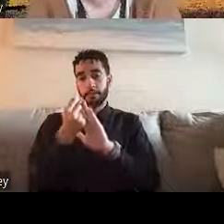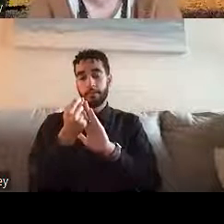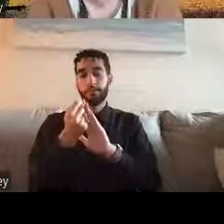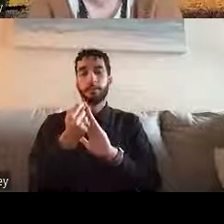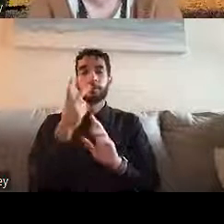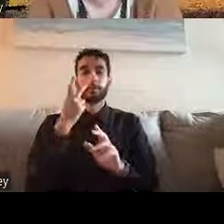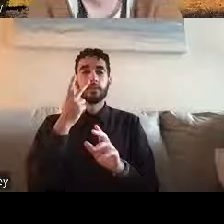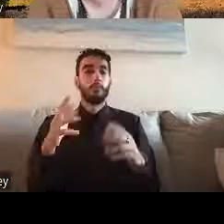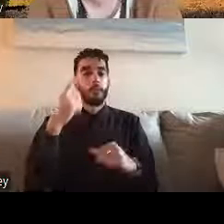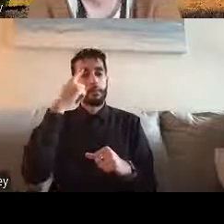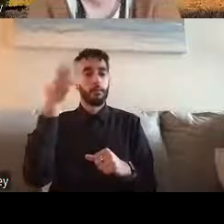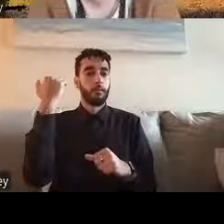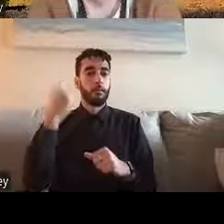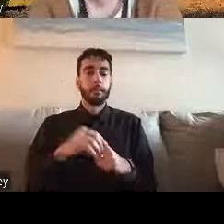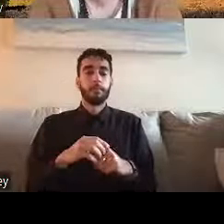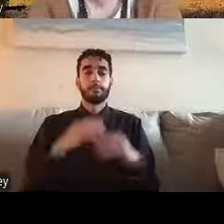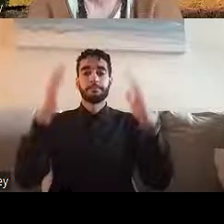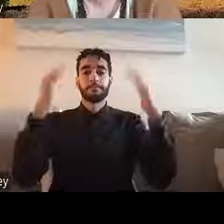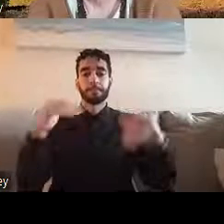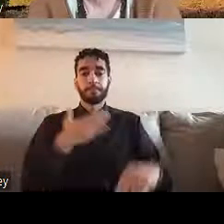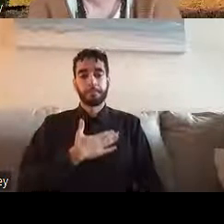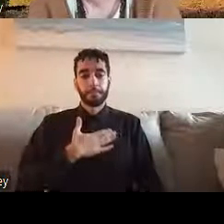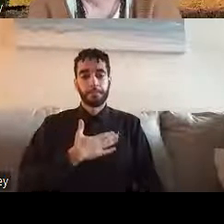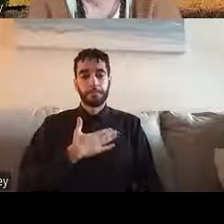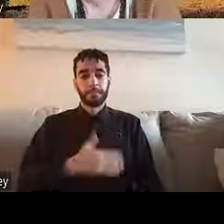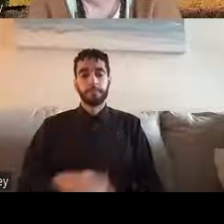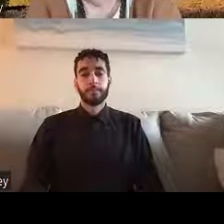Janice's presentation. Next slide, please.